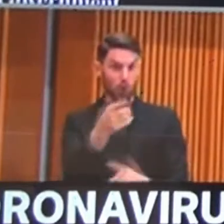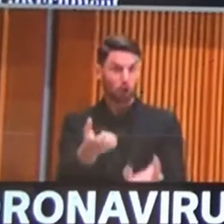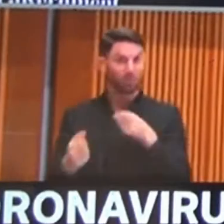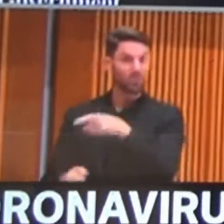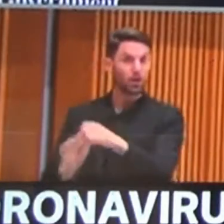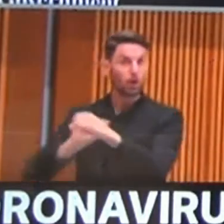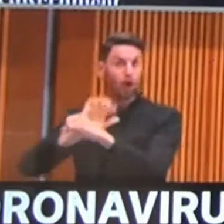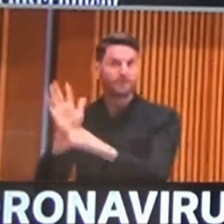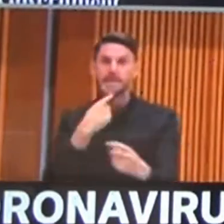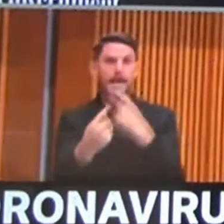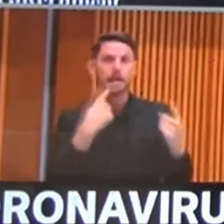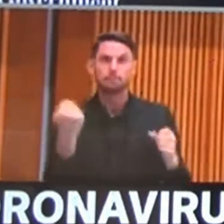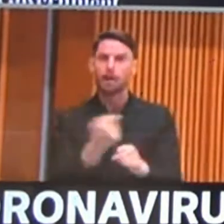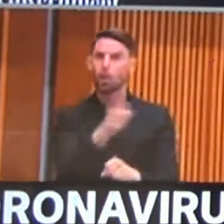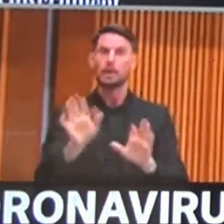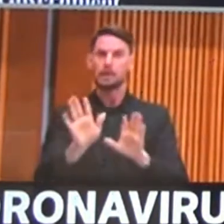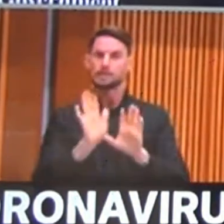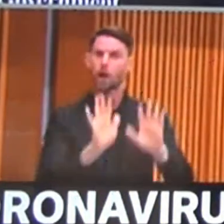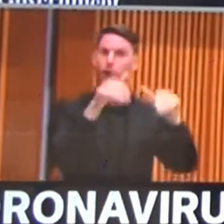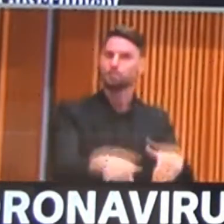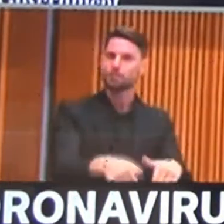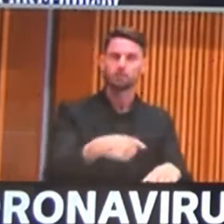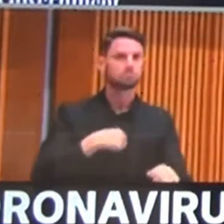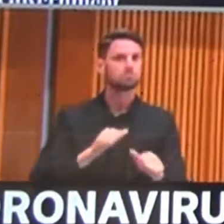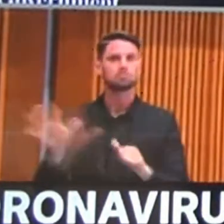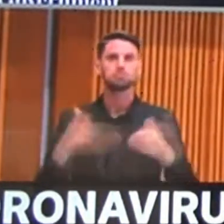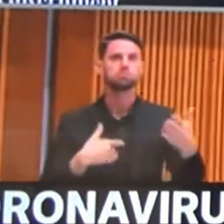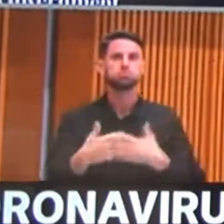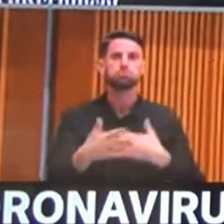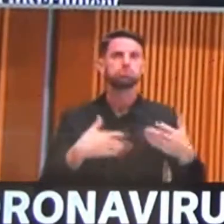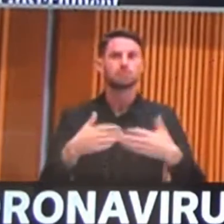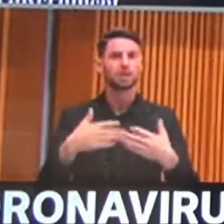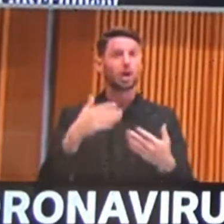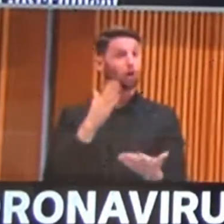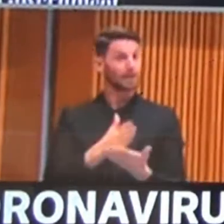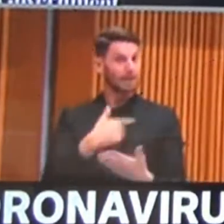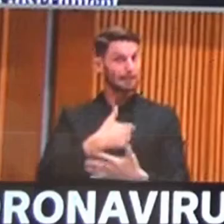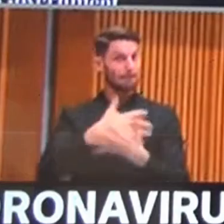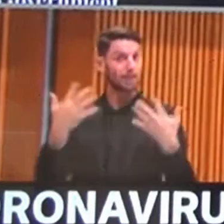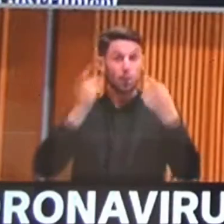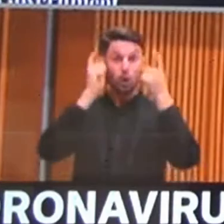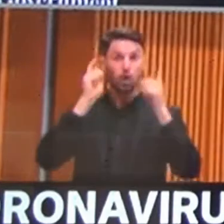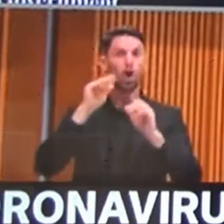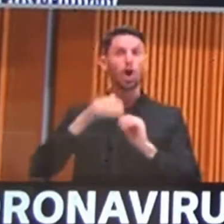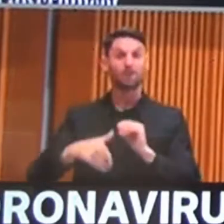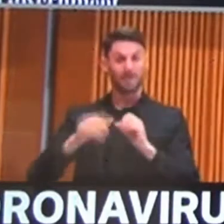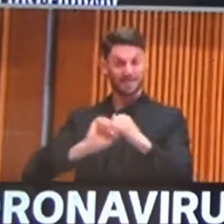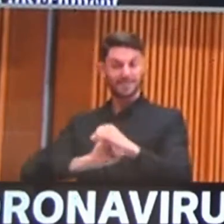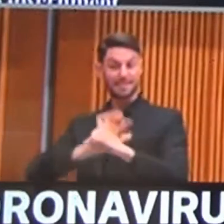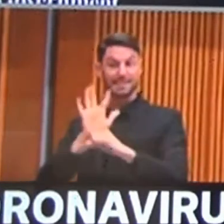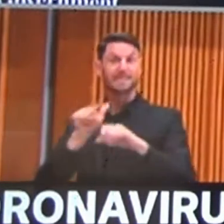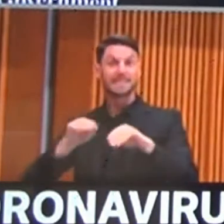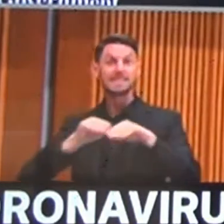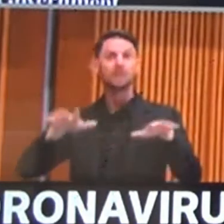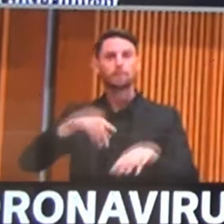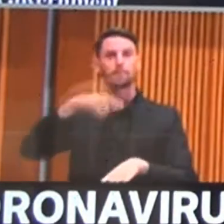the possible cases. Our biggest challenge remains community transmission, as the Prime Minister and the Chief Medical Officer, Brendan